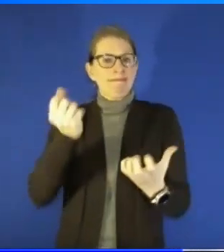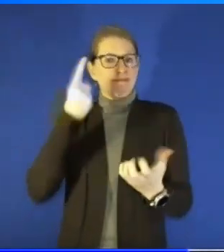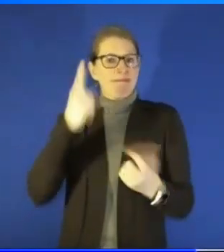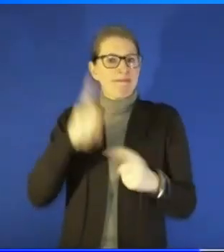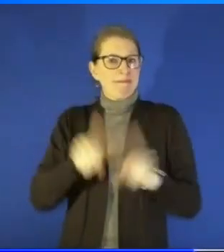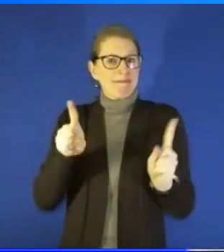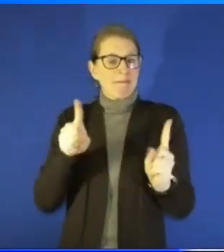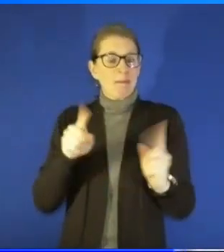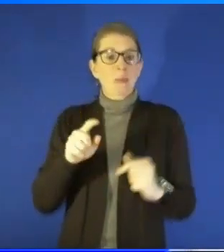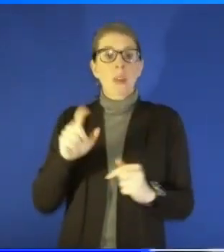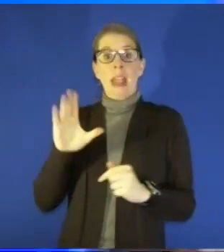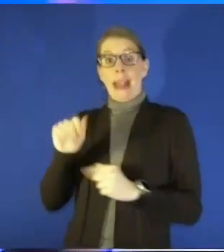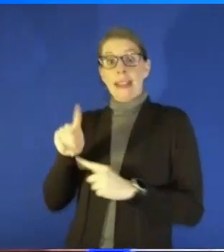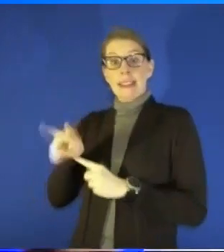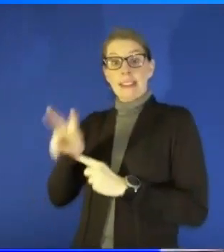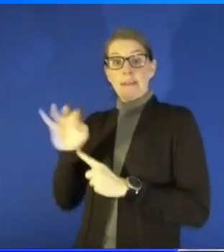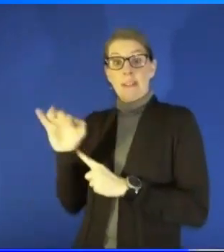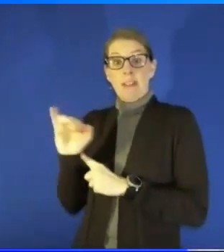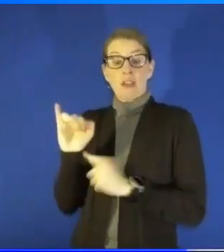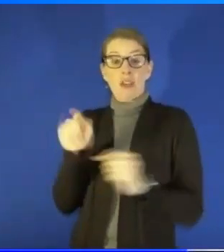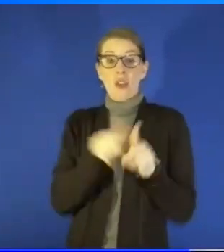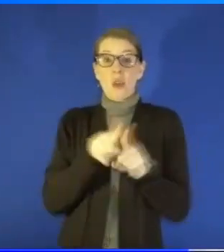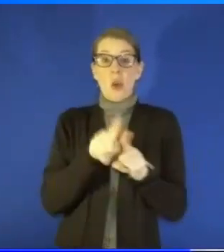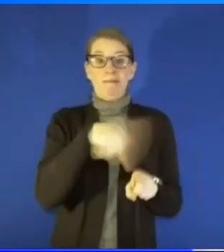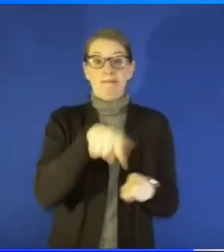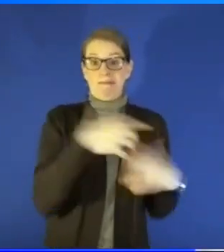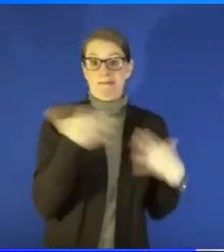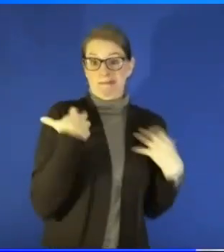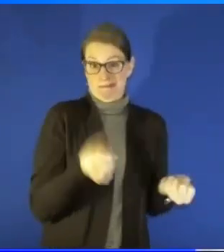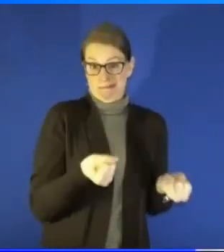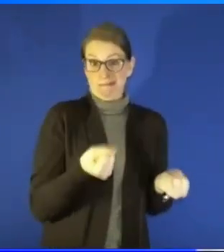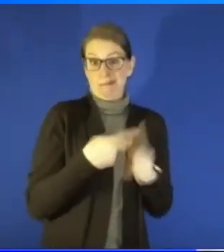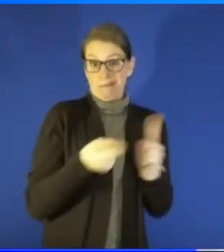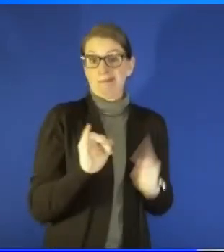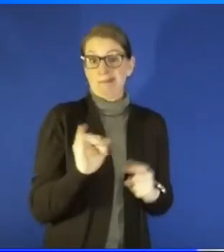active infections as well as those that are recovering from their infection.